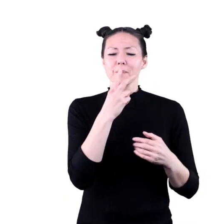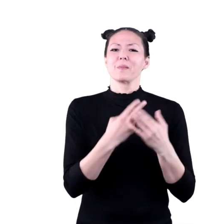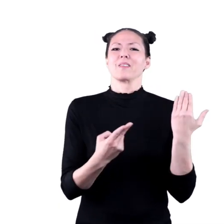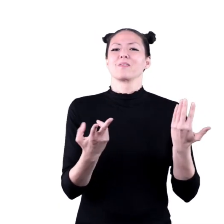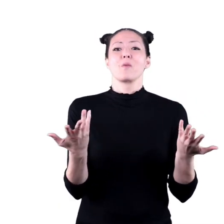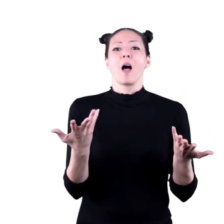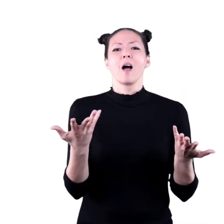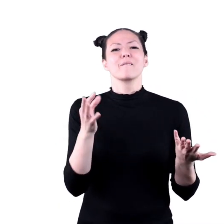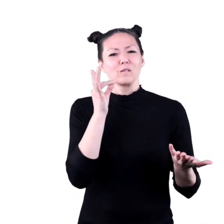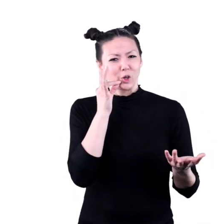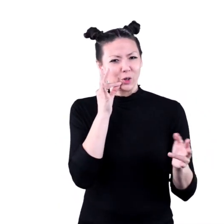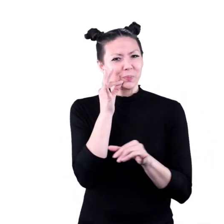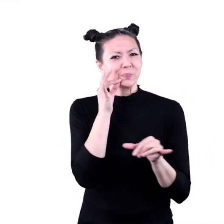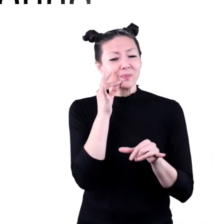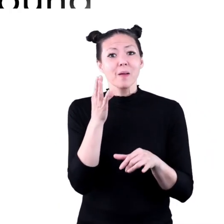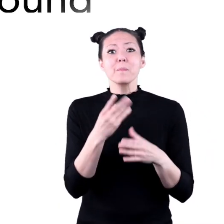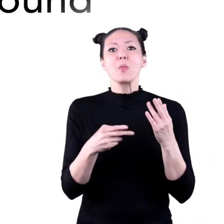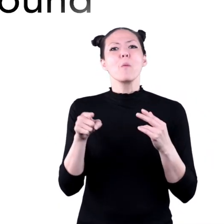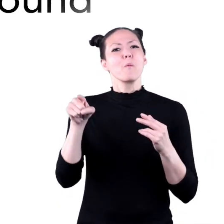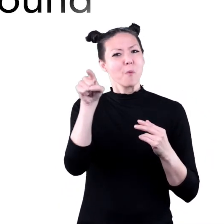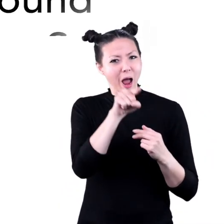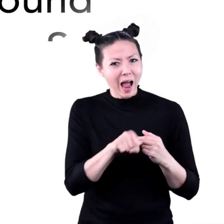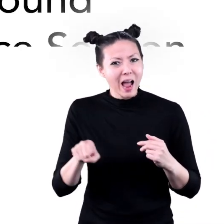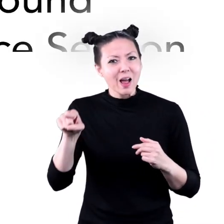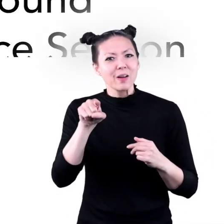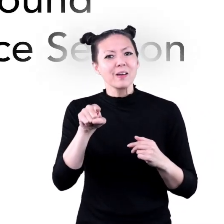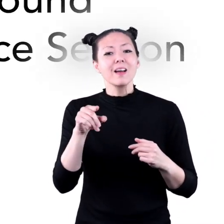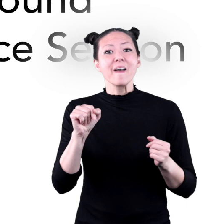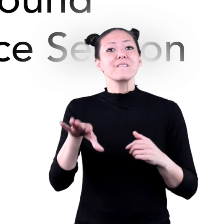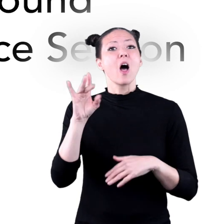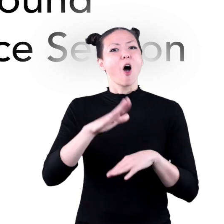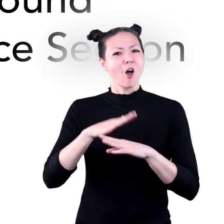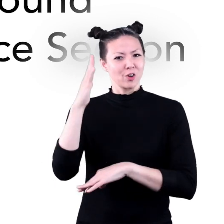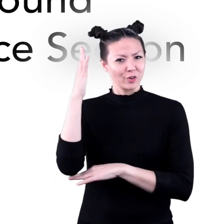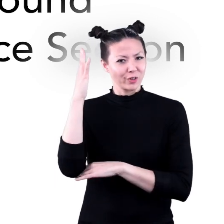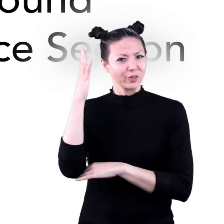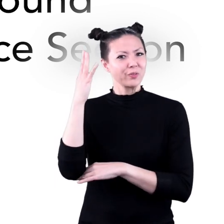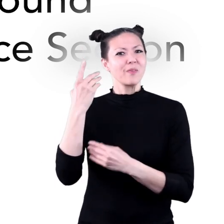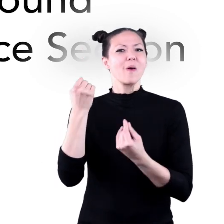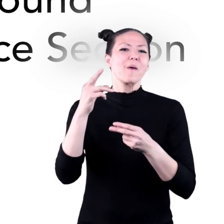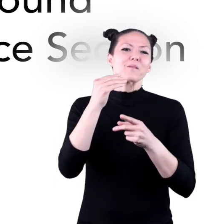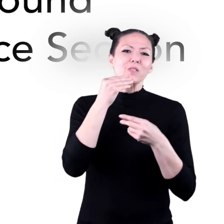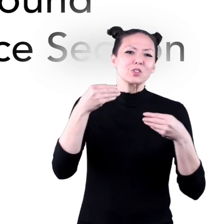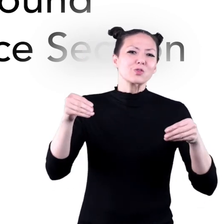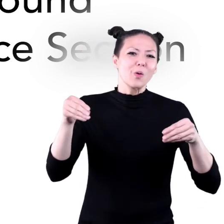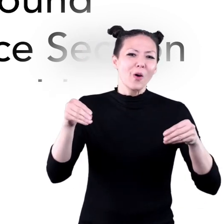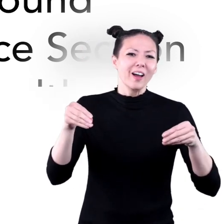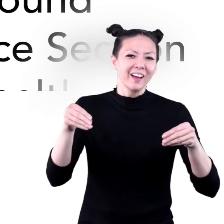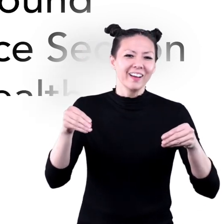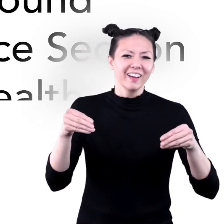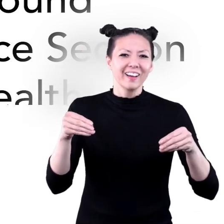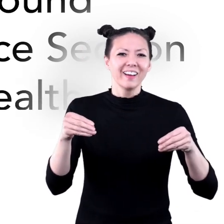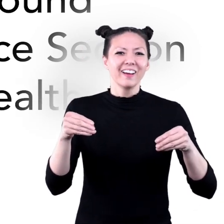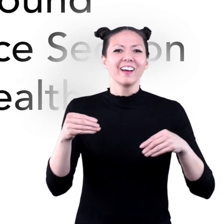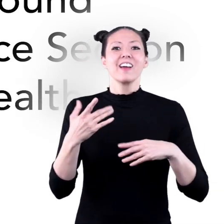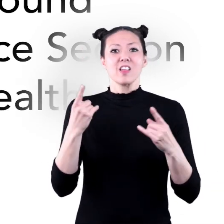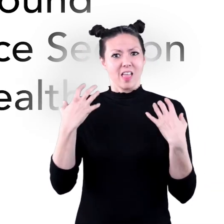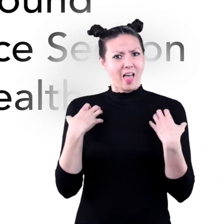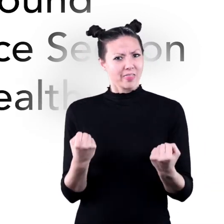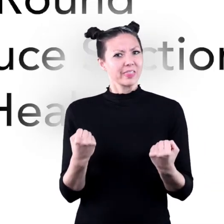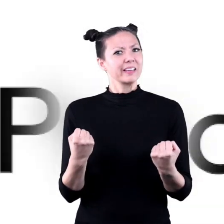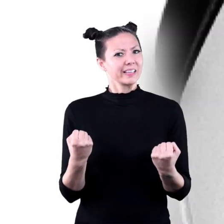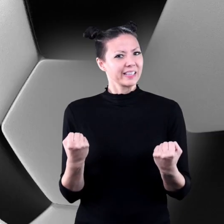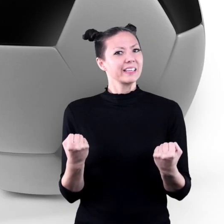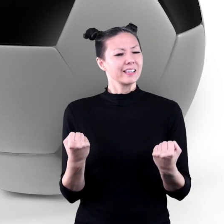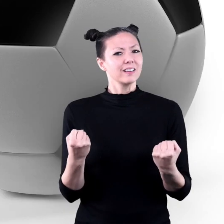are both fruits. They're both round. They can both be found in the produce section of a grocery store, and they're both healthy for